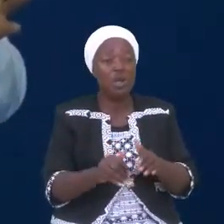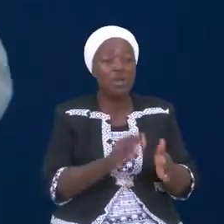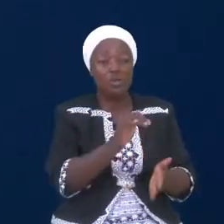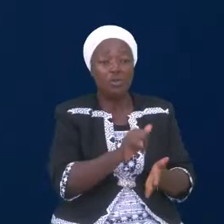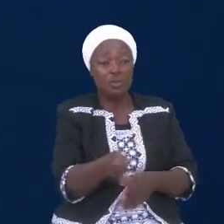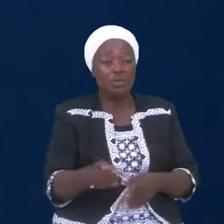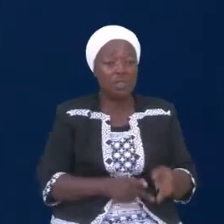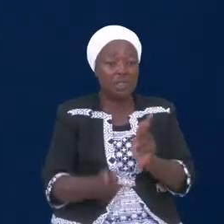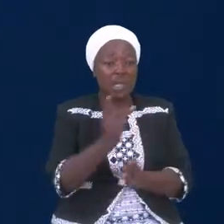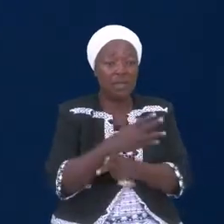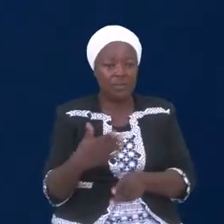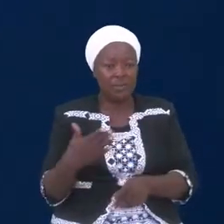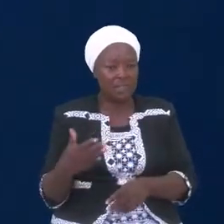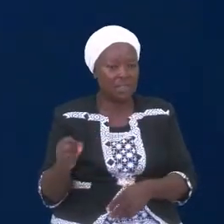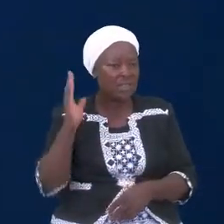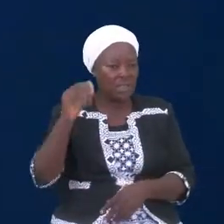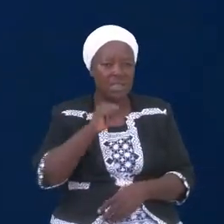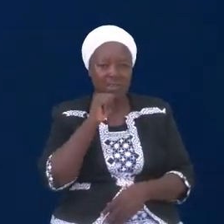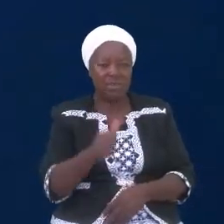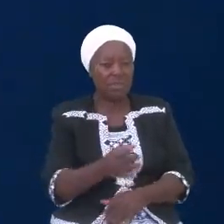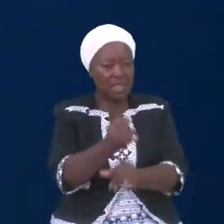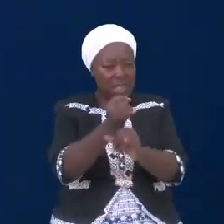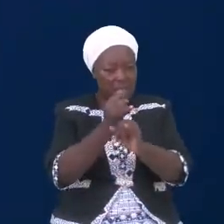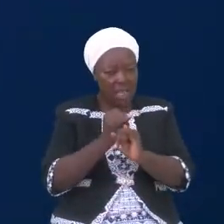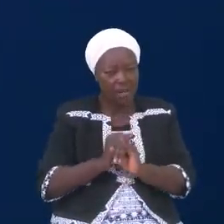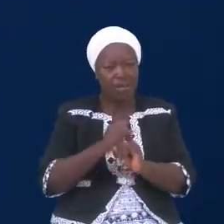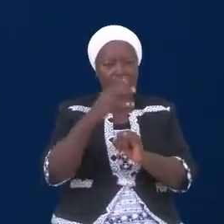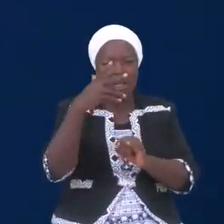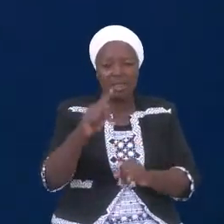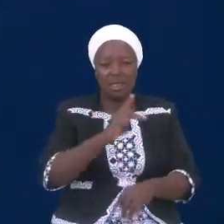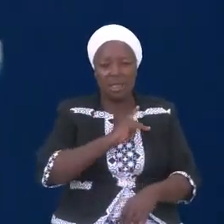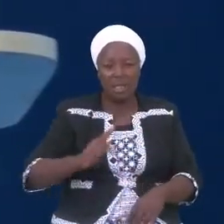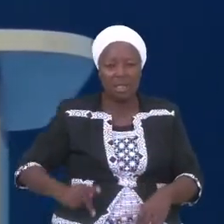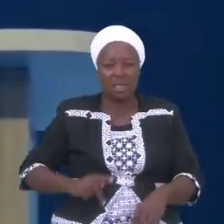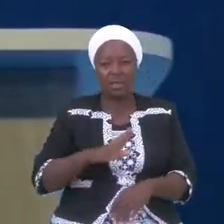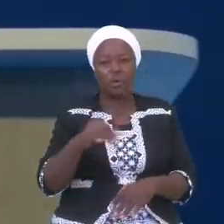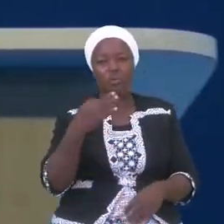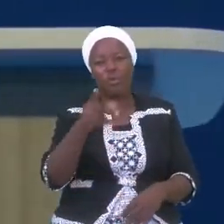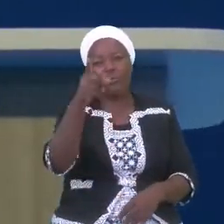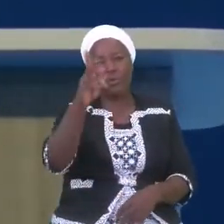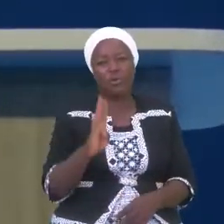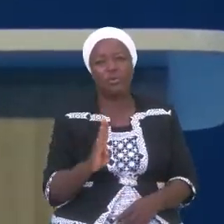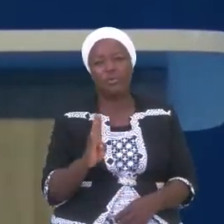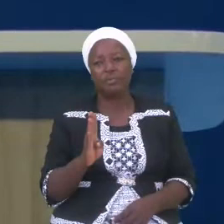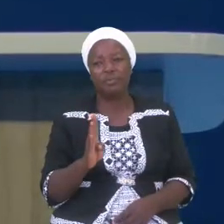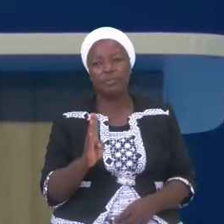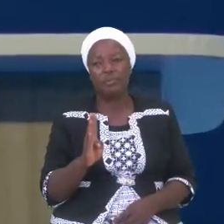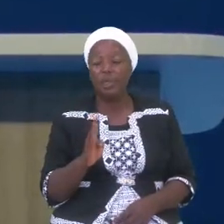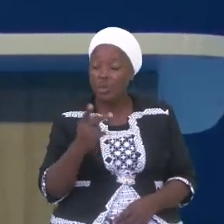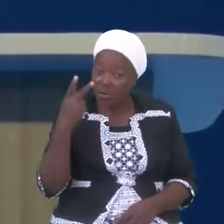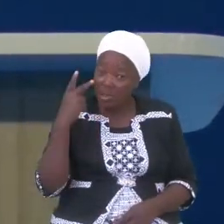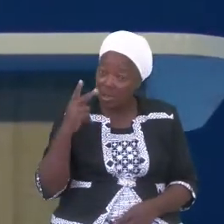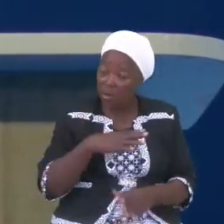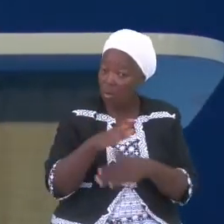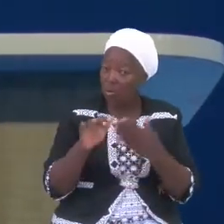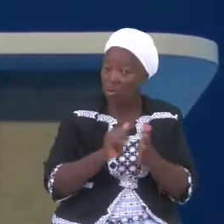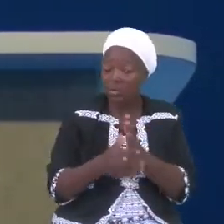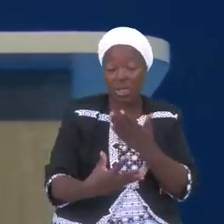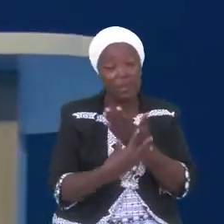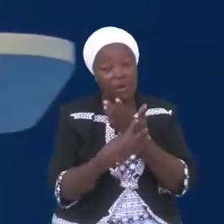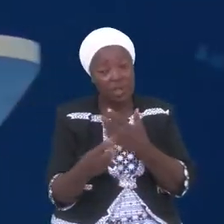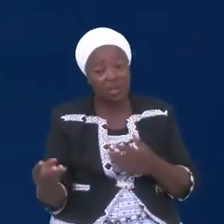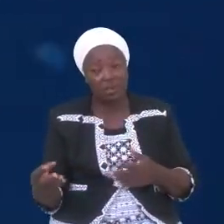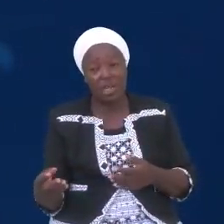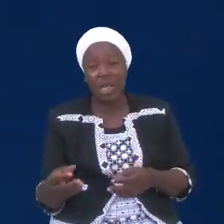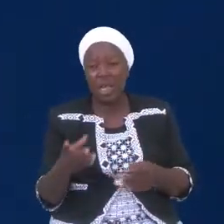things shall not inherit the kingdom of God. You see, all those emulations